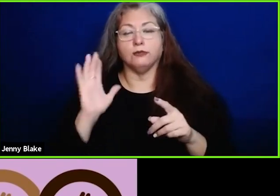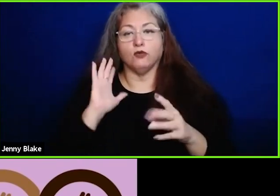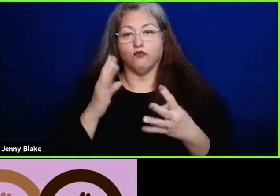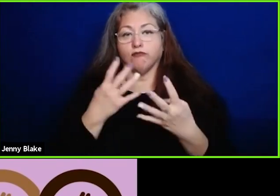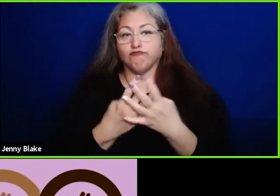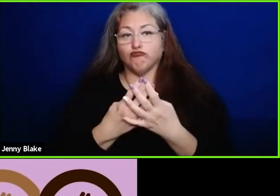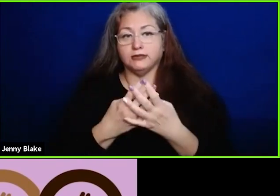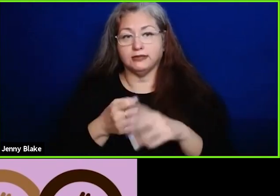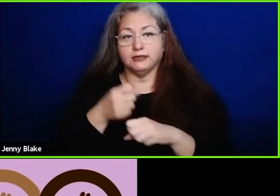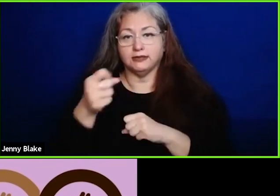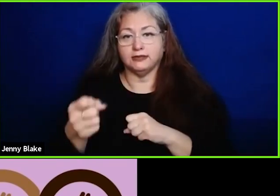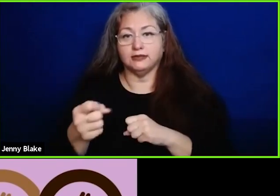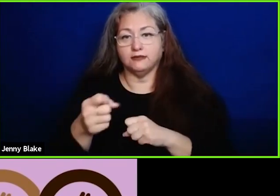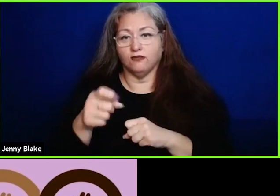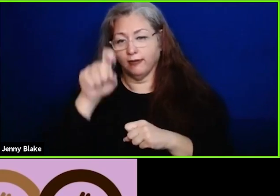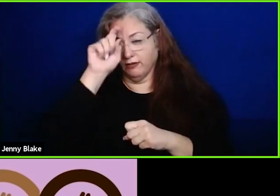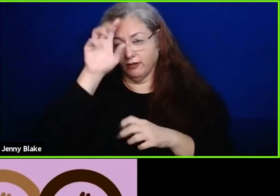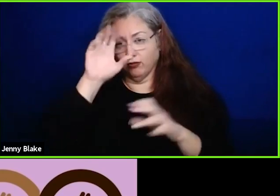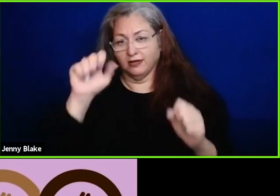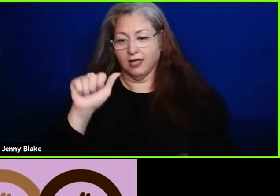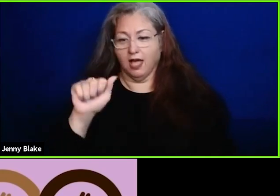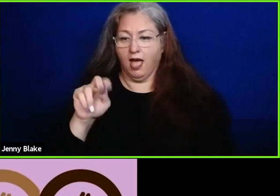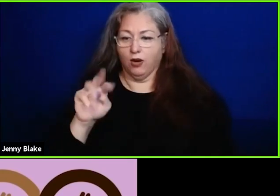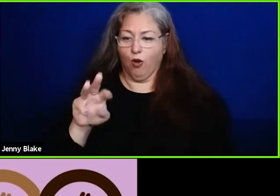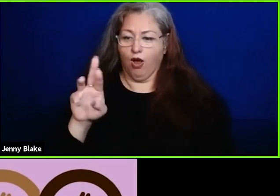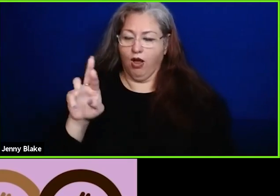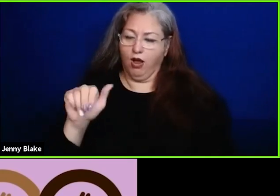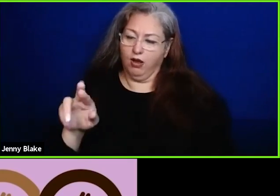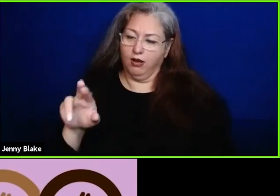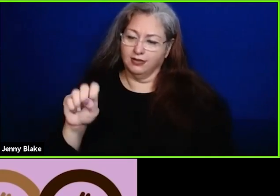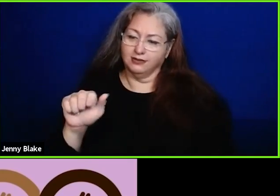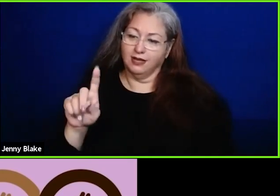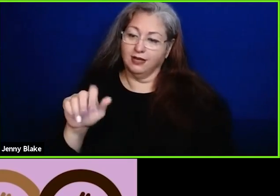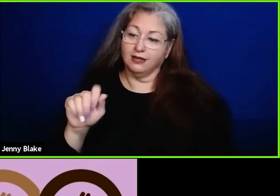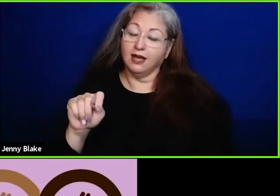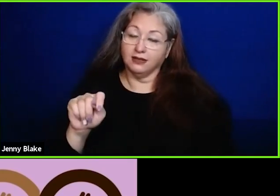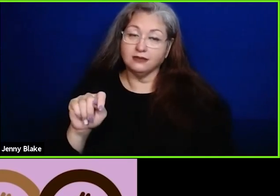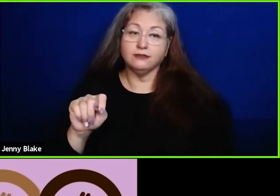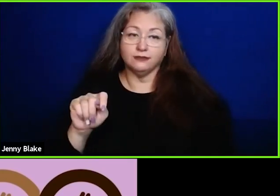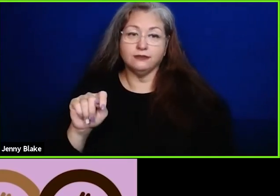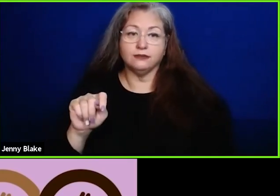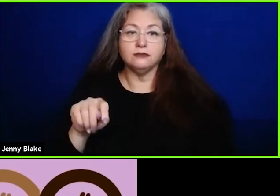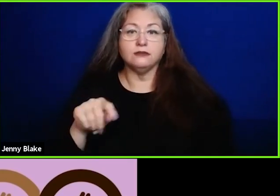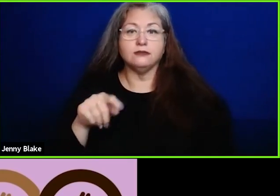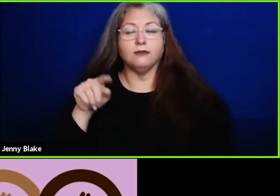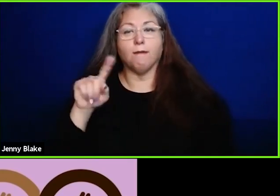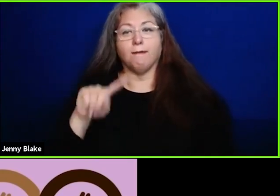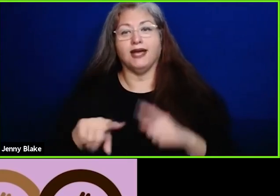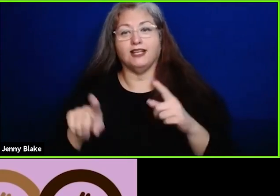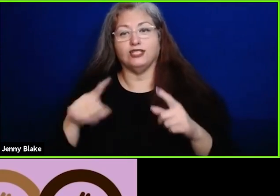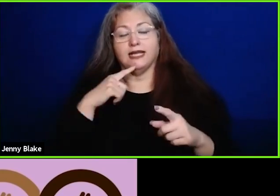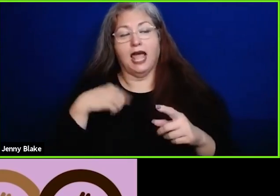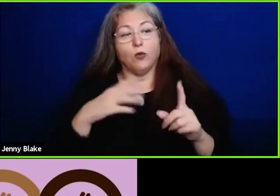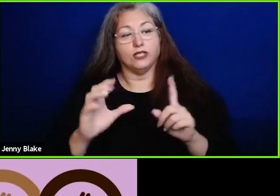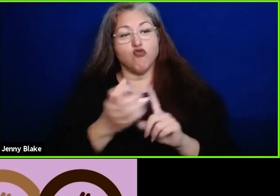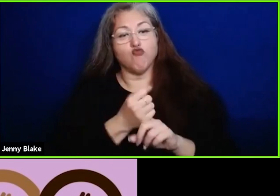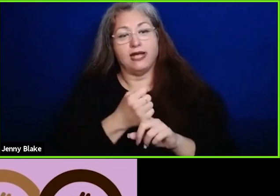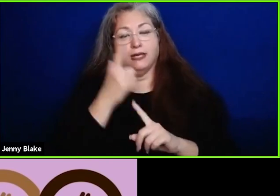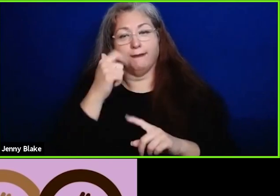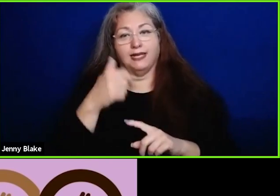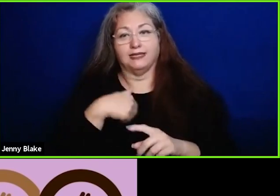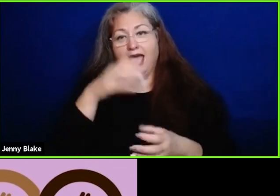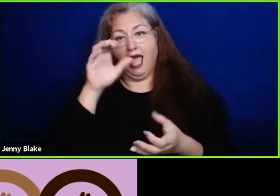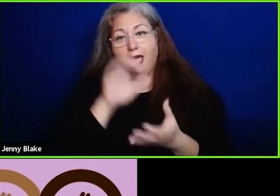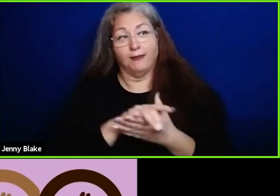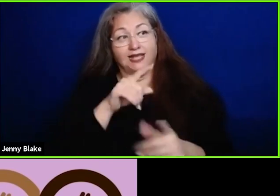by Egyptian President Anwar Sadat. And she said, I was arrested because I believed Sadat.